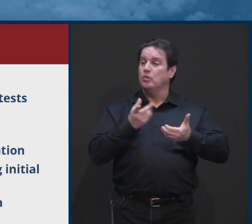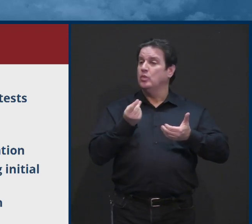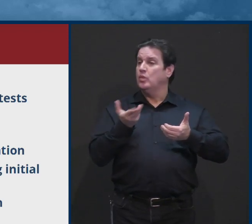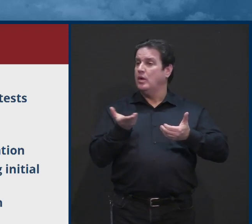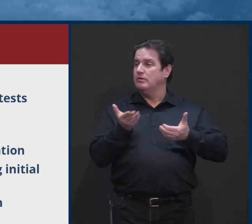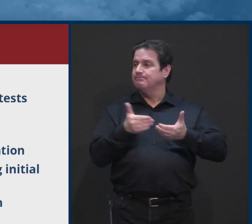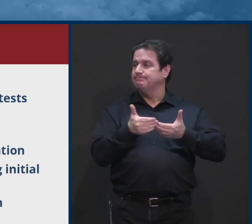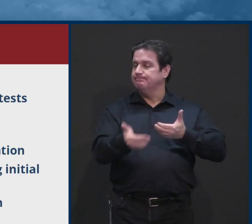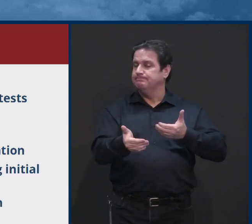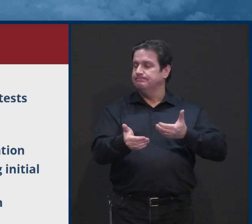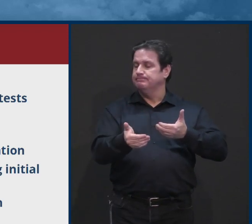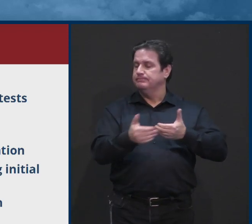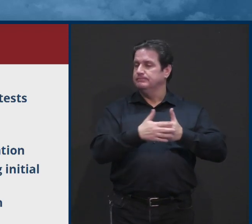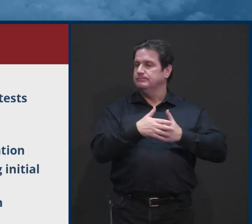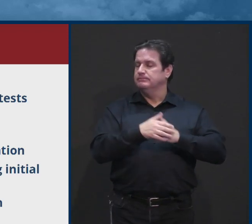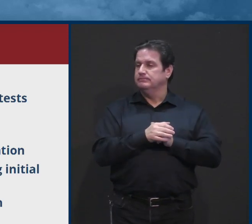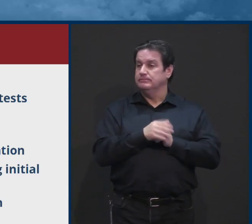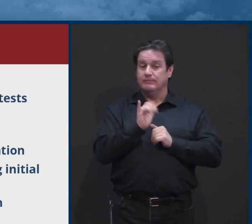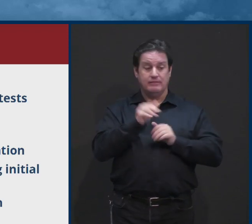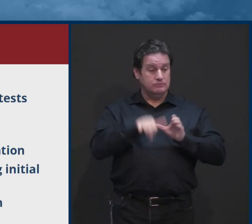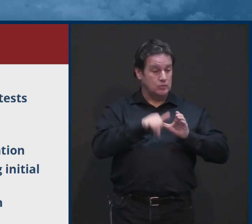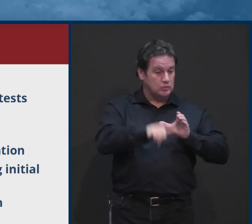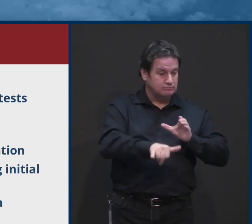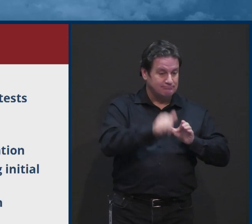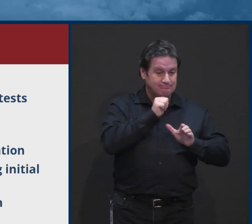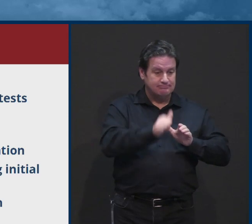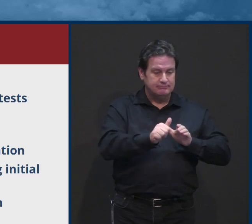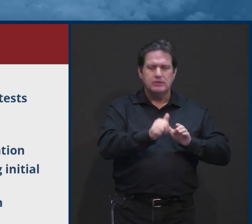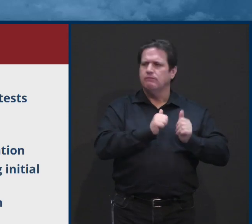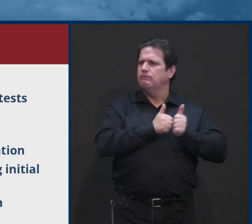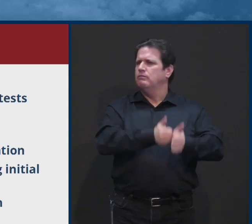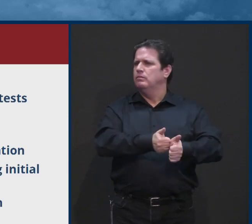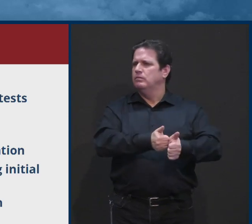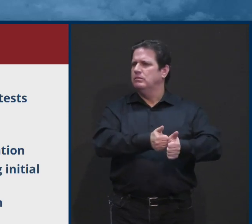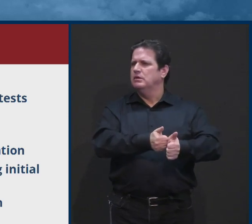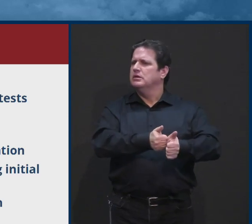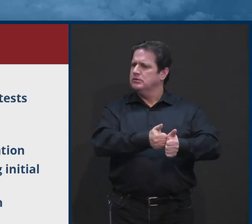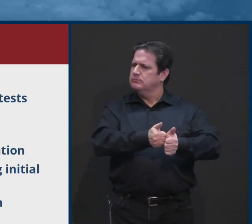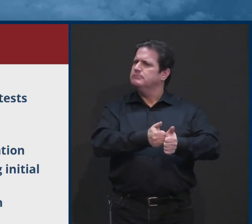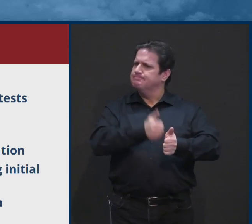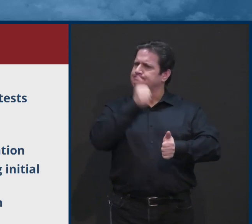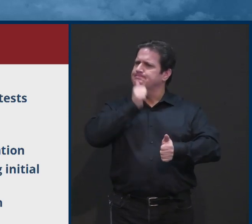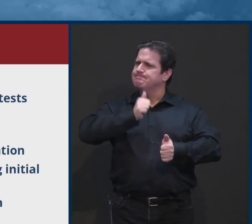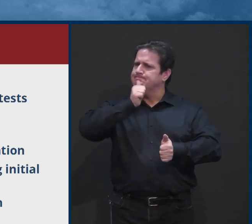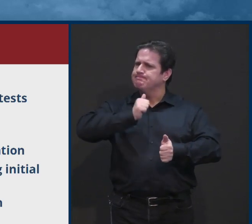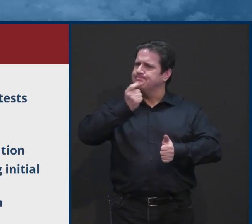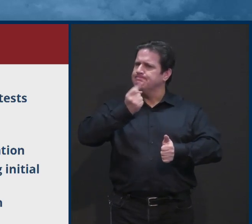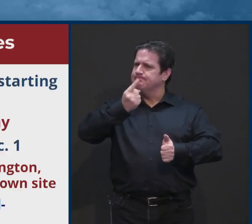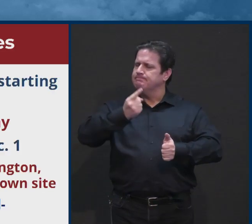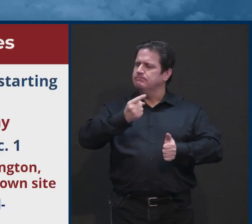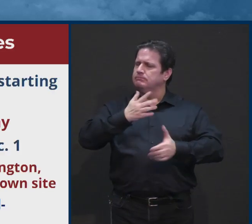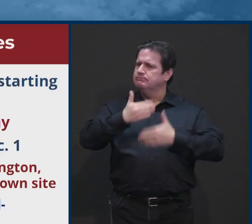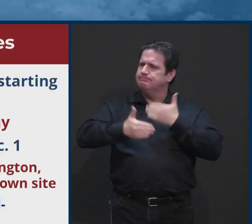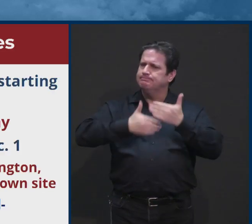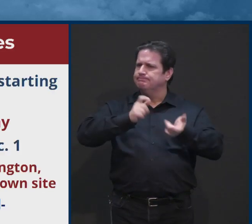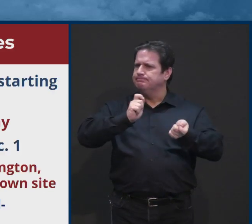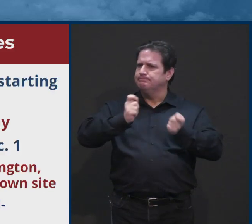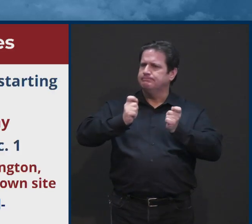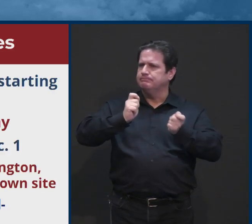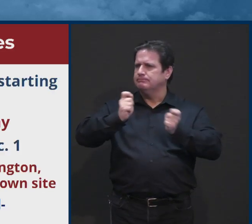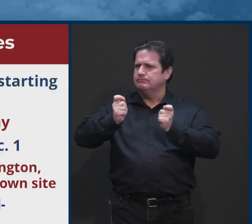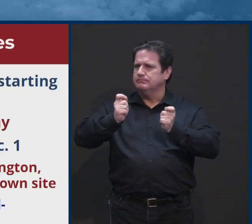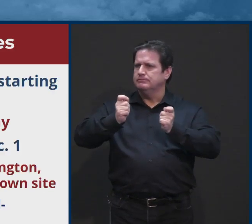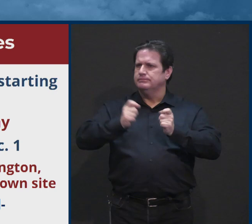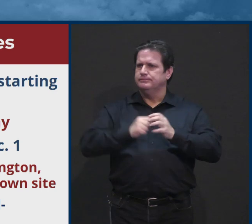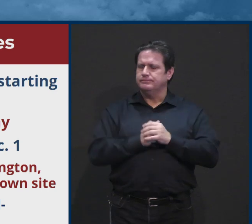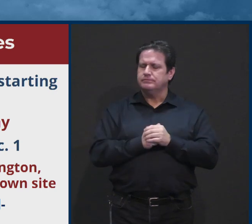to do if you need to be in quarantine. But again, we just want everyone to practice patience while we go through these